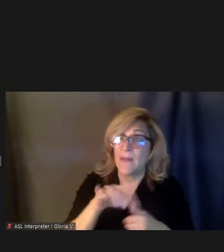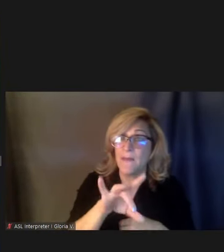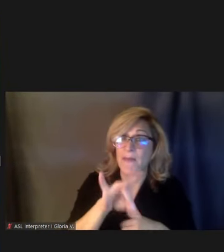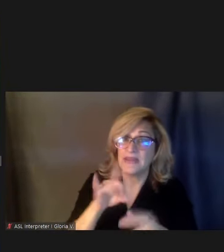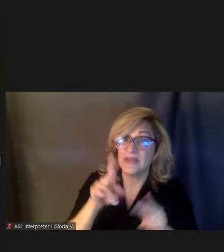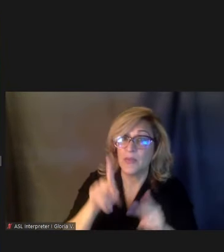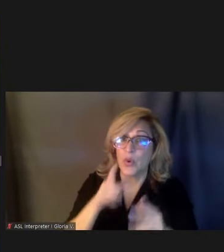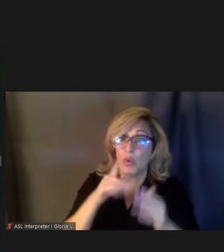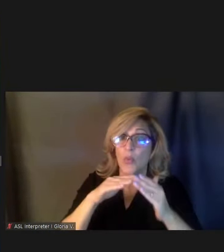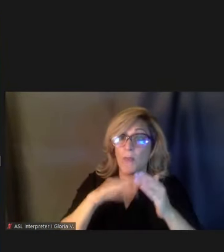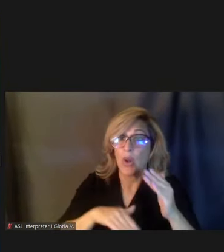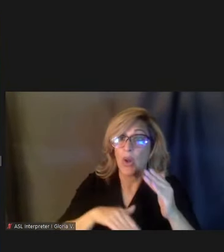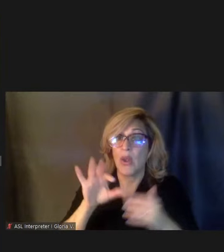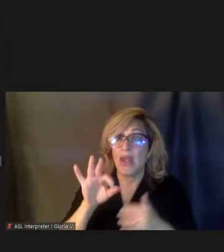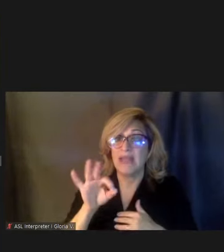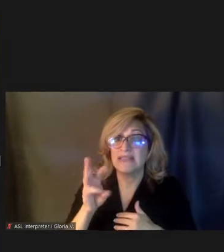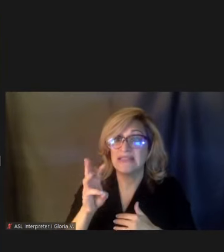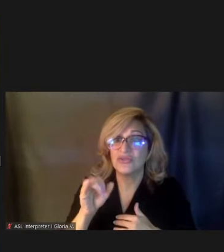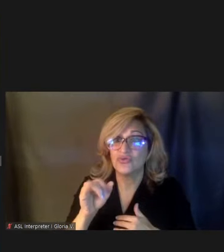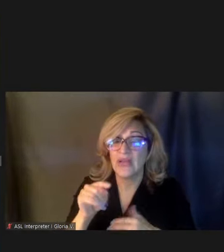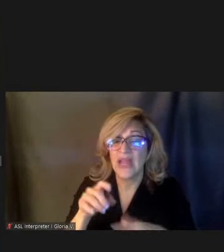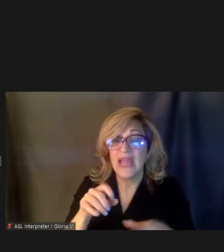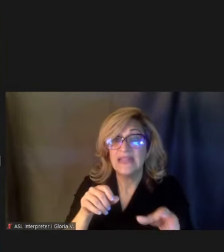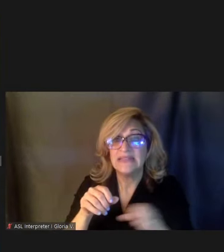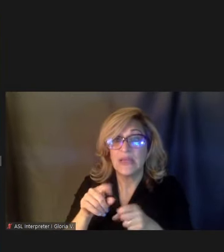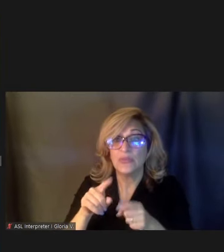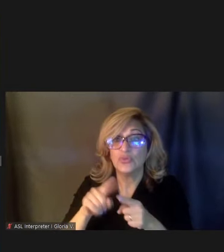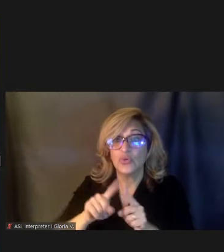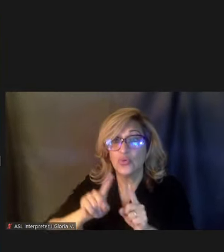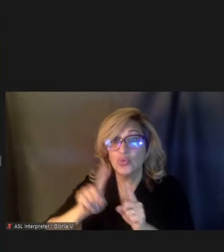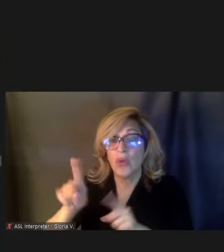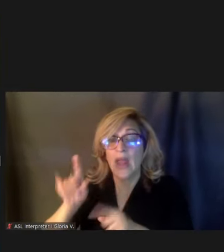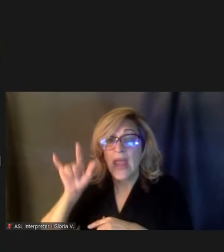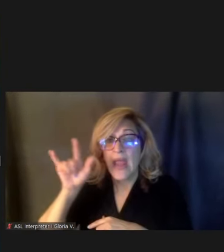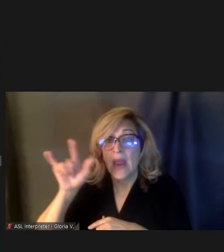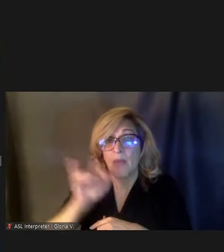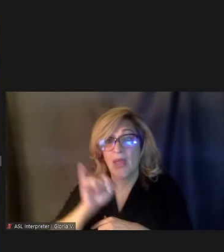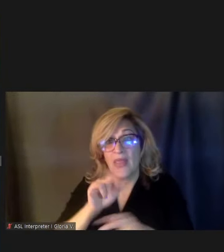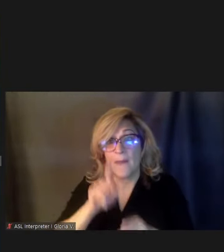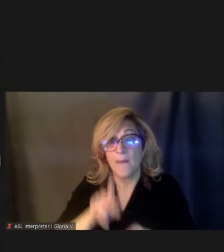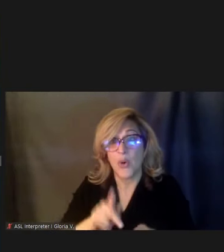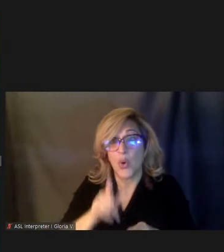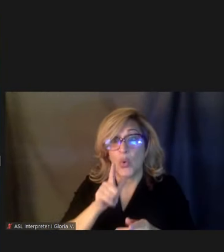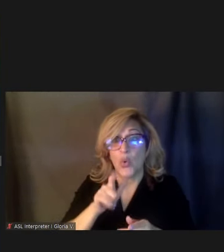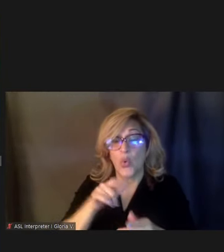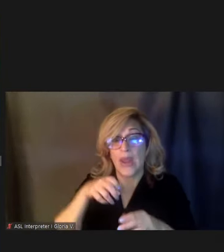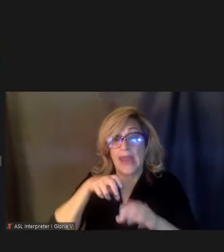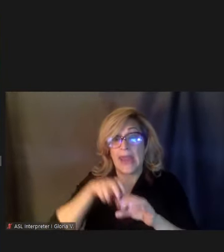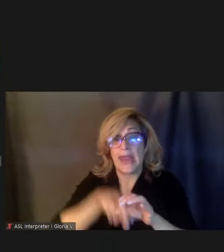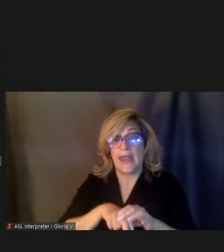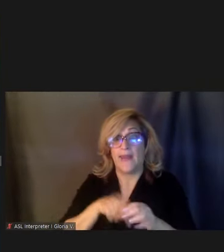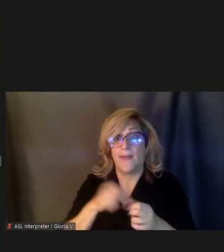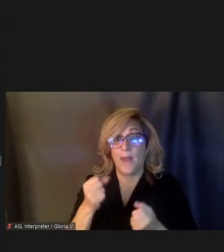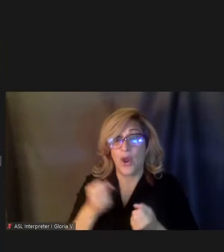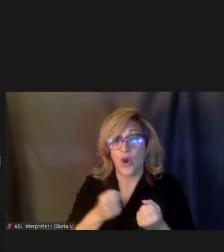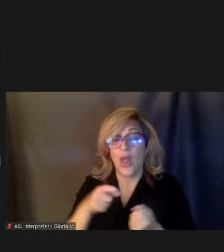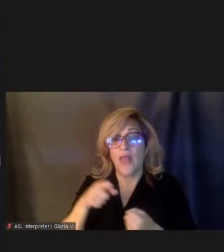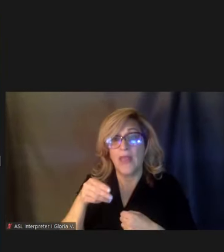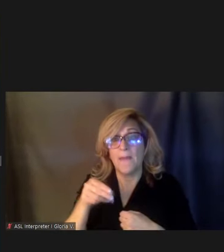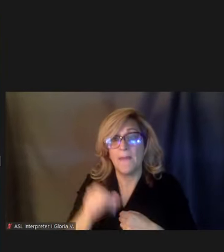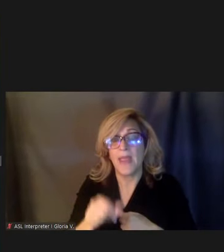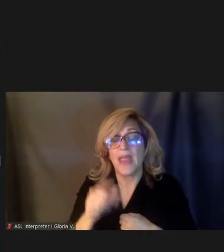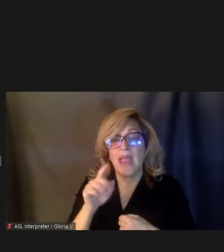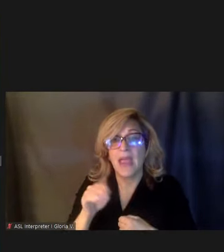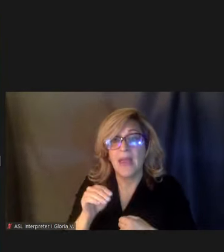below 96th Street and take them to the airport, that person, once they sit in my car, they pay for an